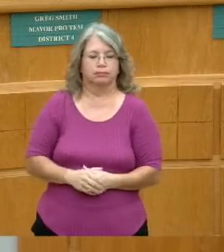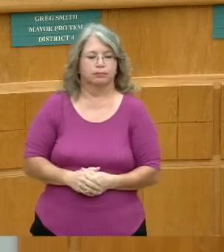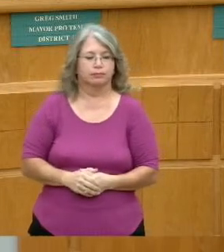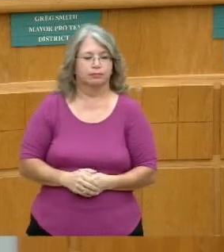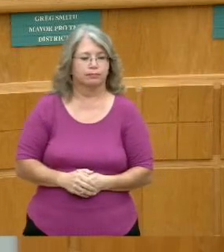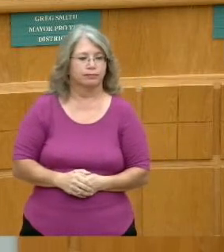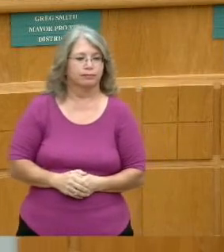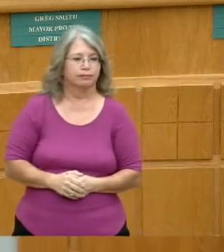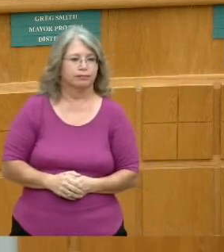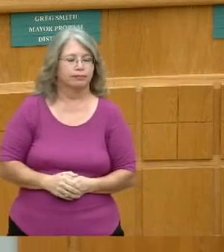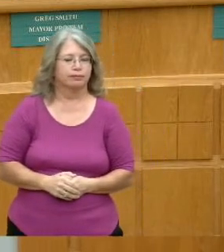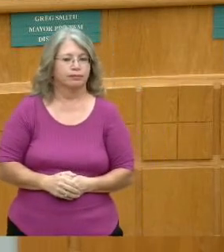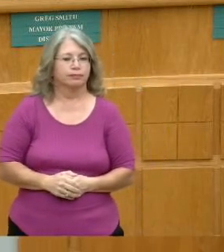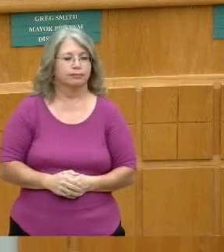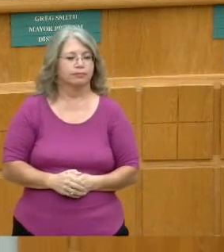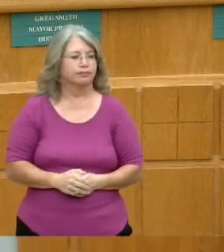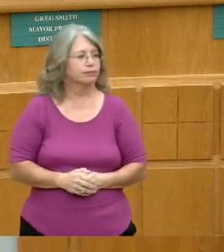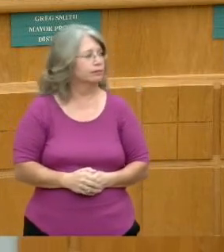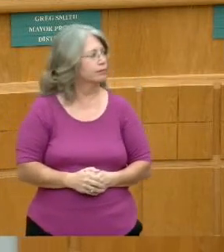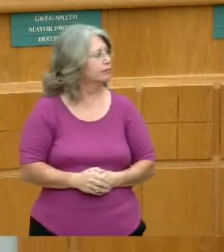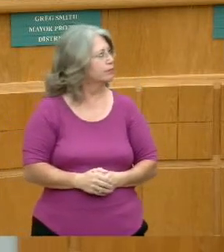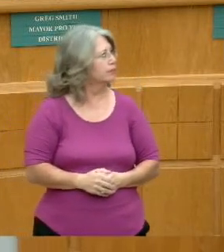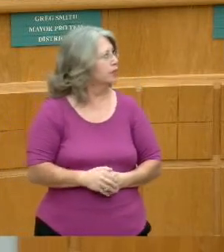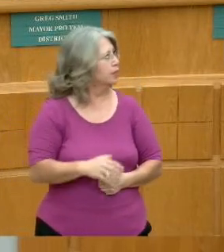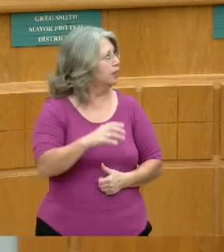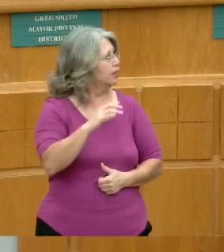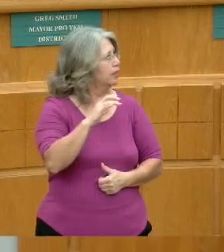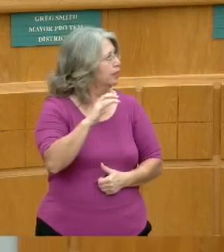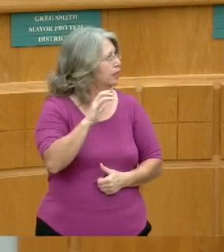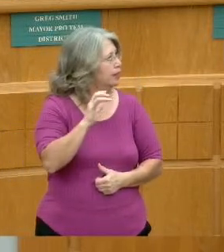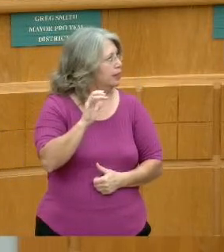and predictions. We do this each week.